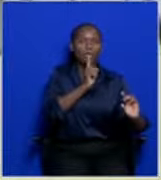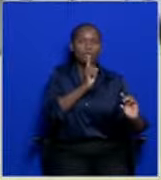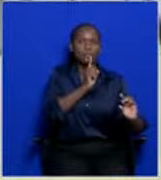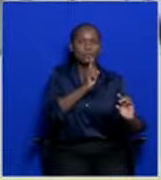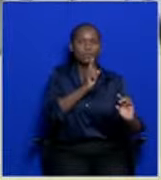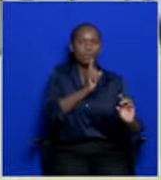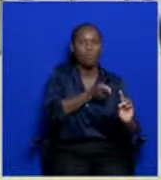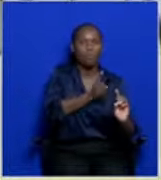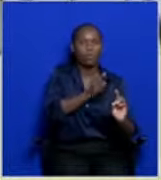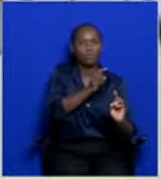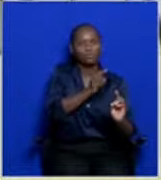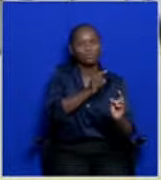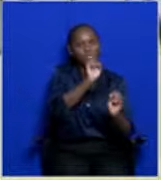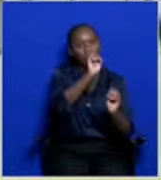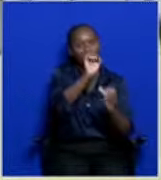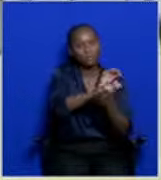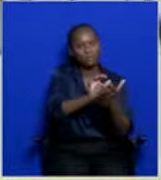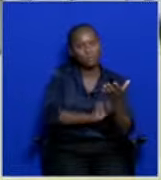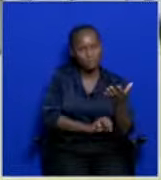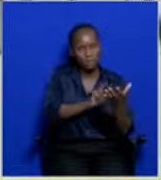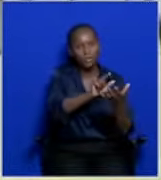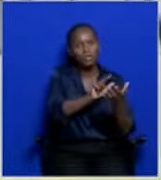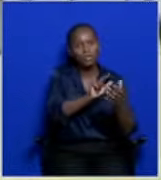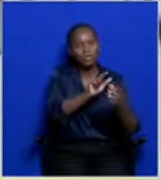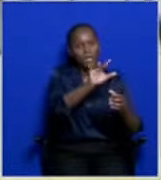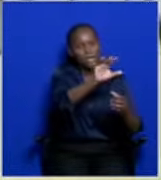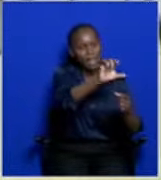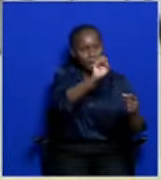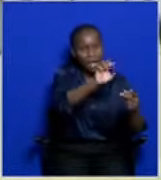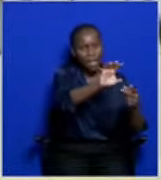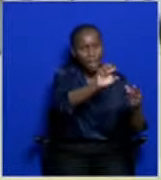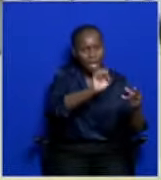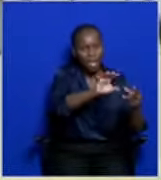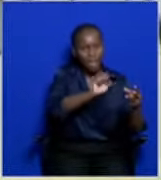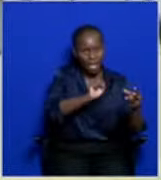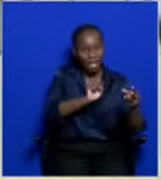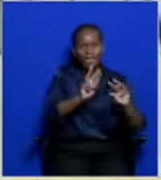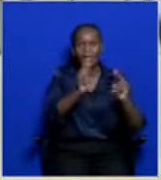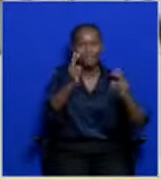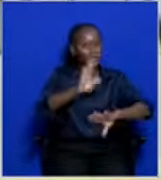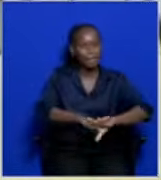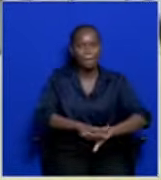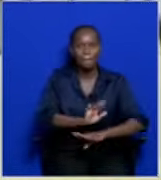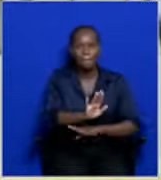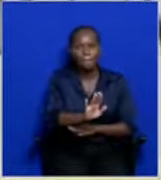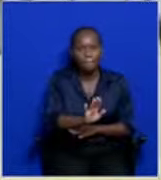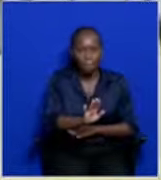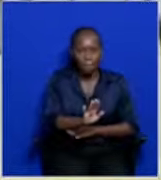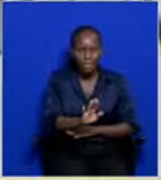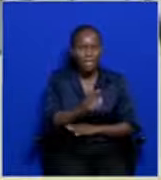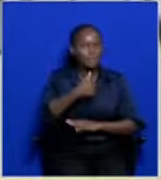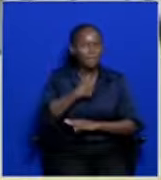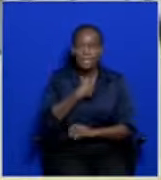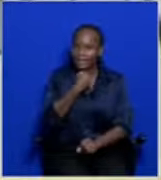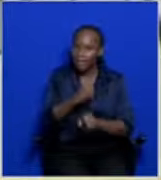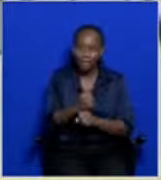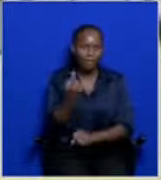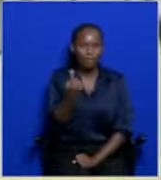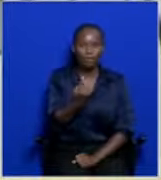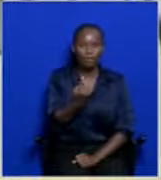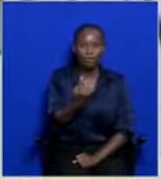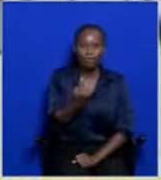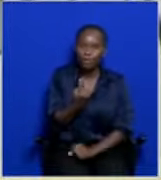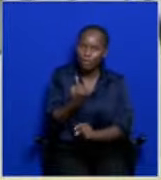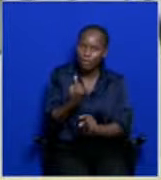occasions. In all occasions, I was not alone. So